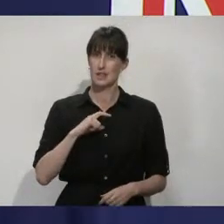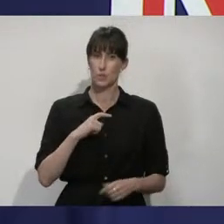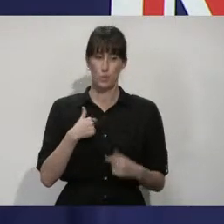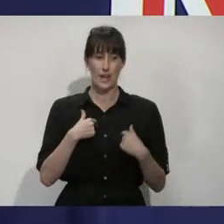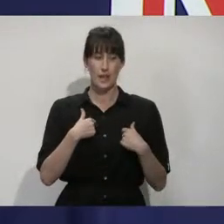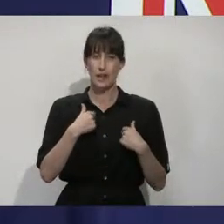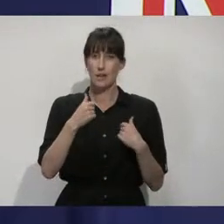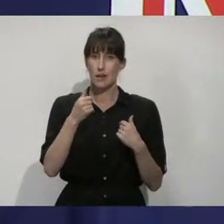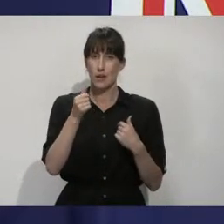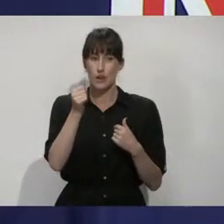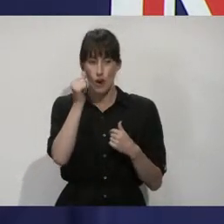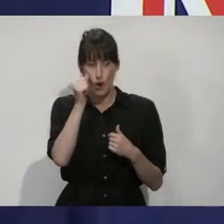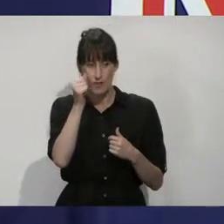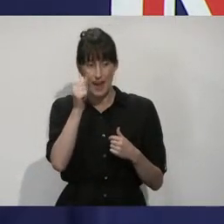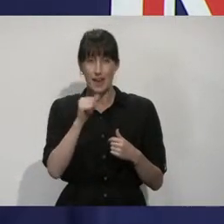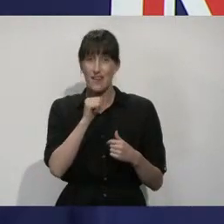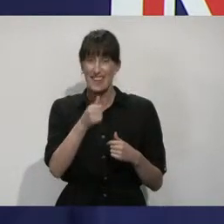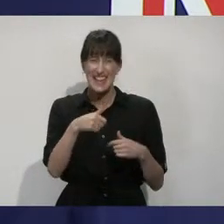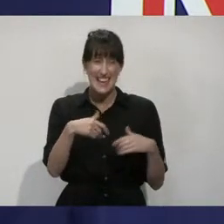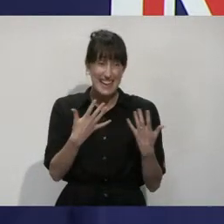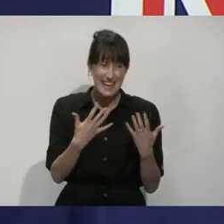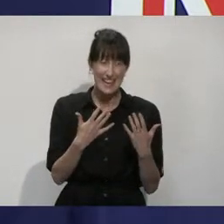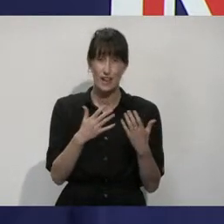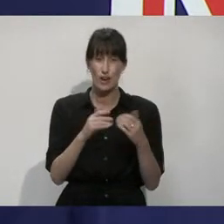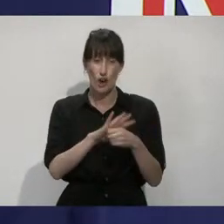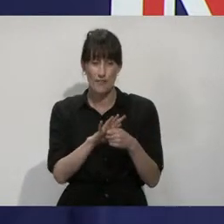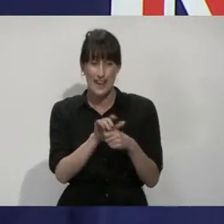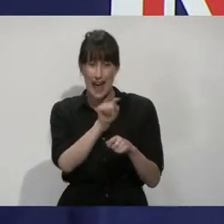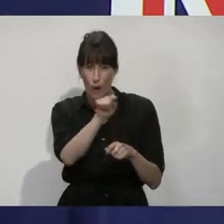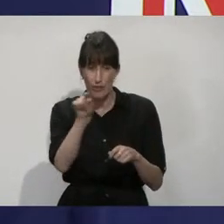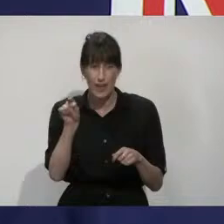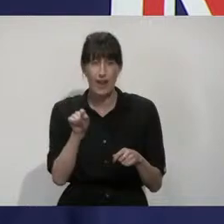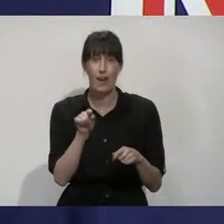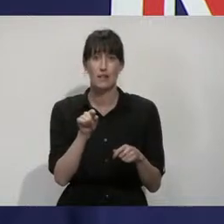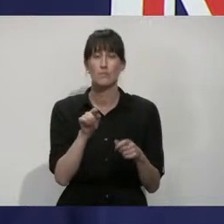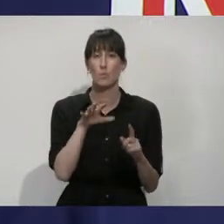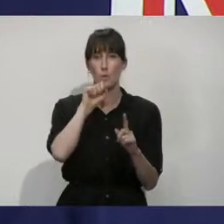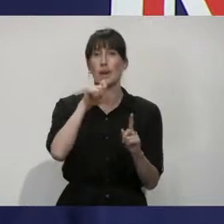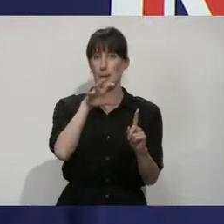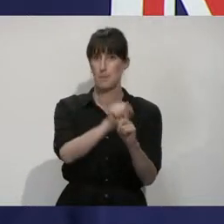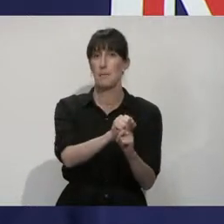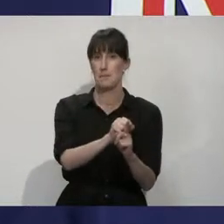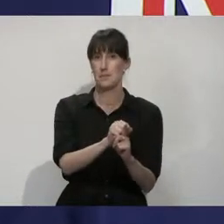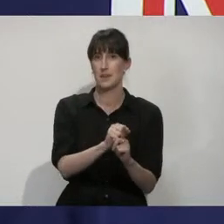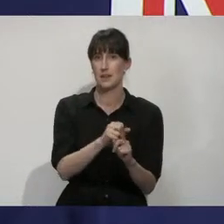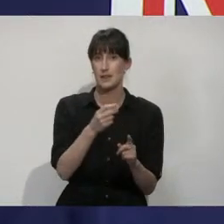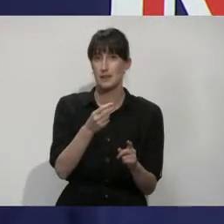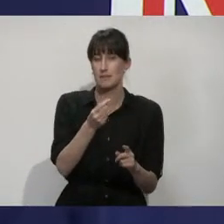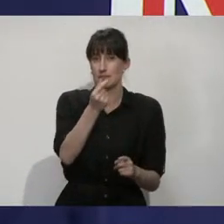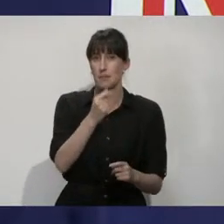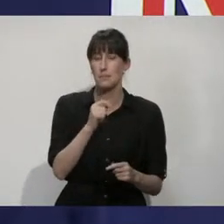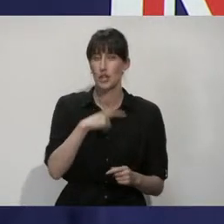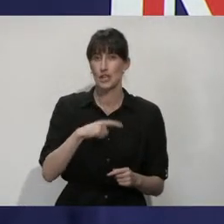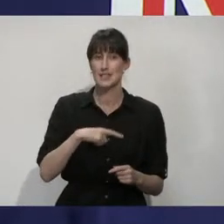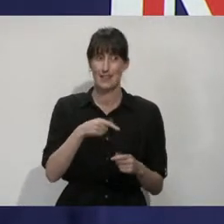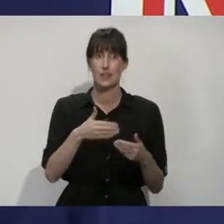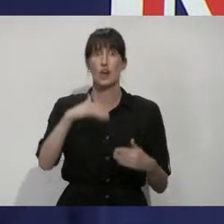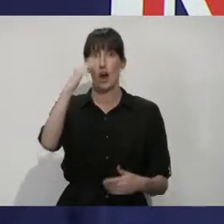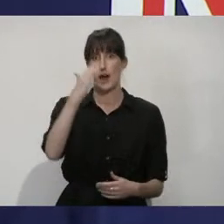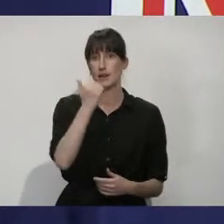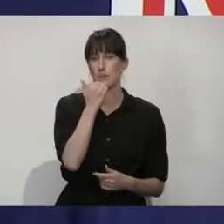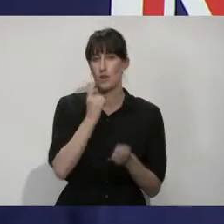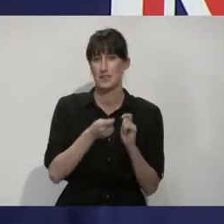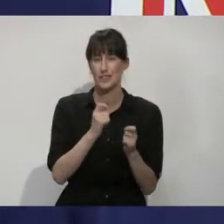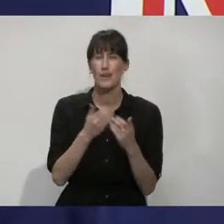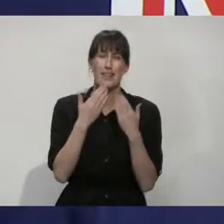spread of the cluster and any previously undetected community transmission. So thank you again to everybody who is